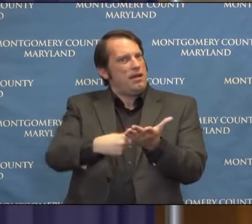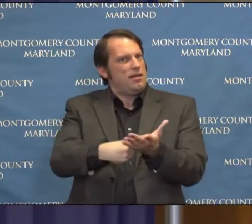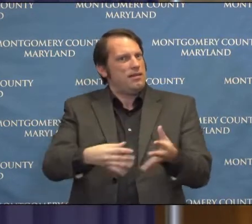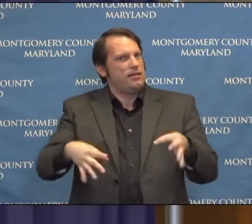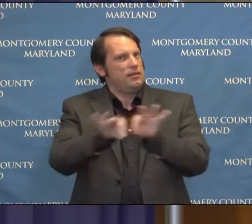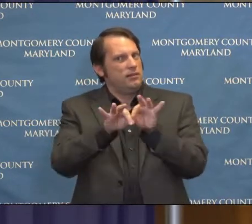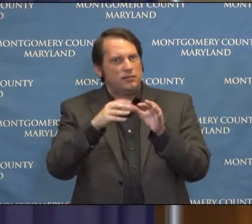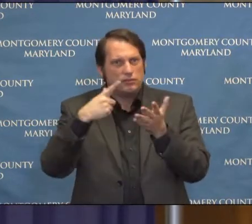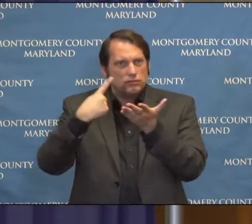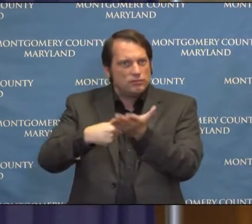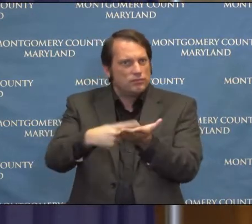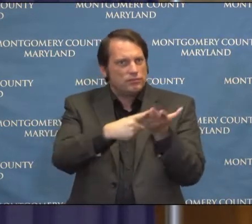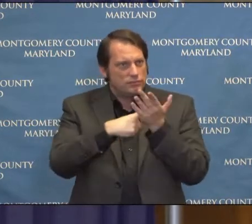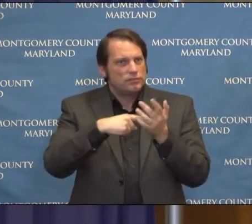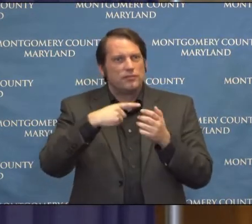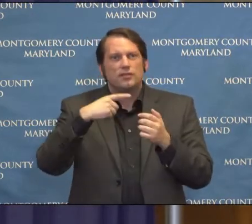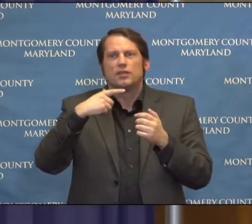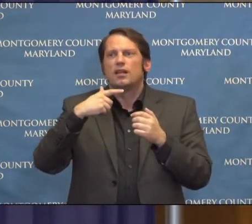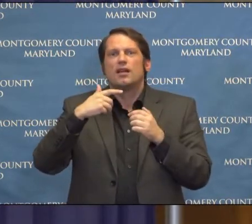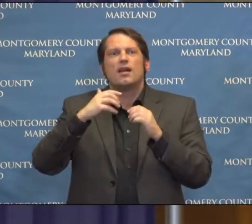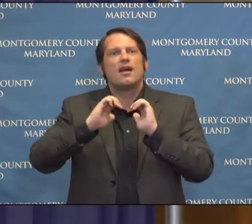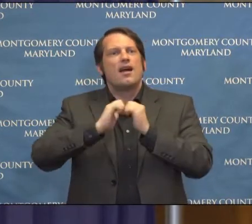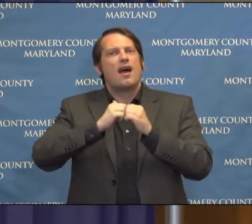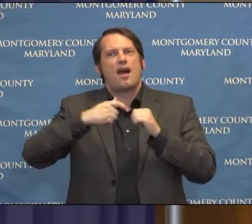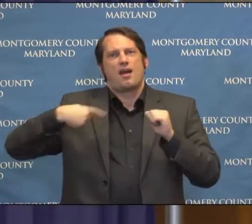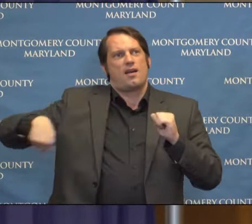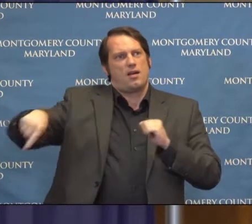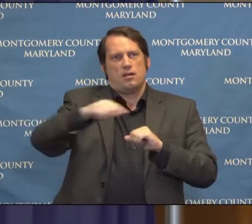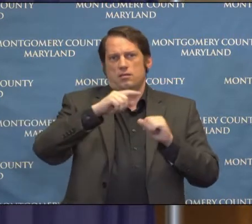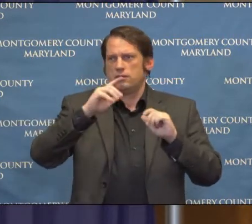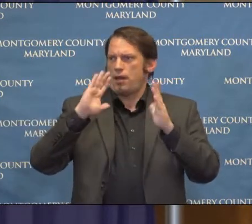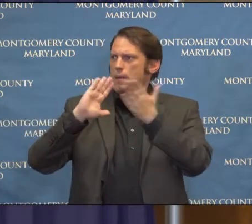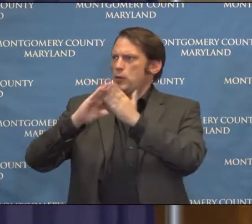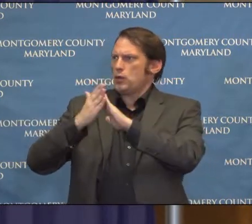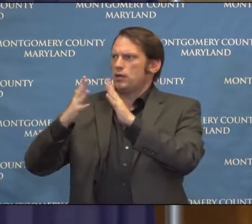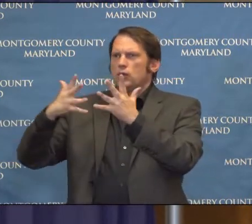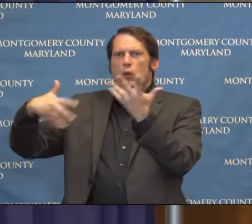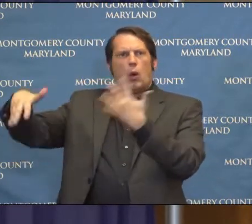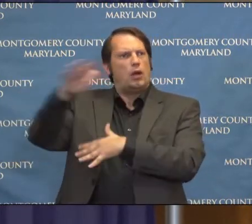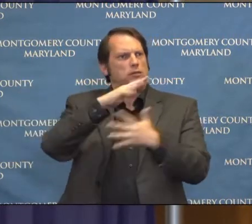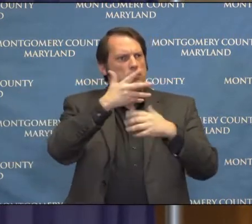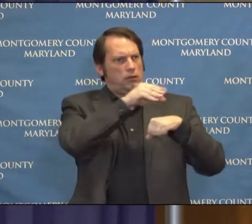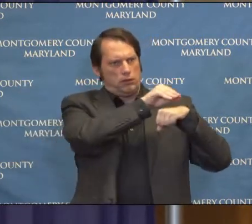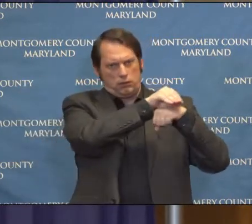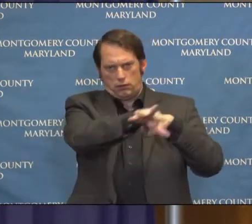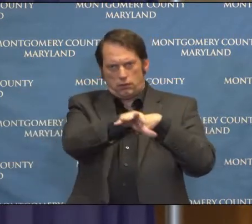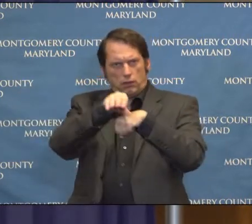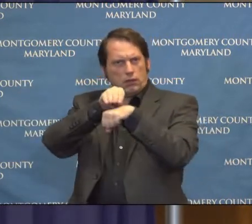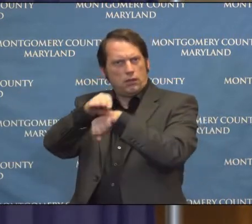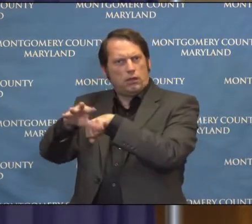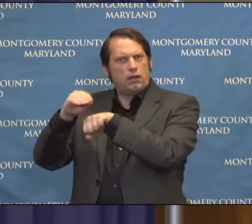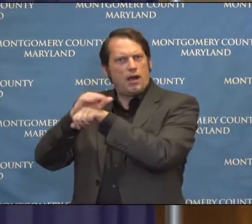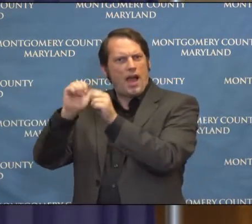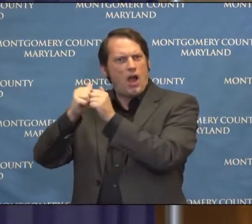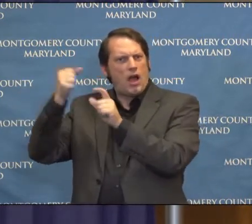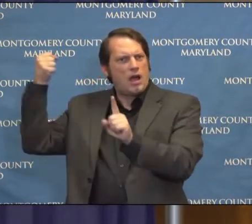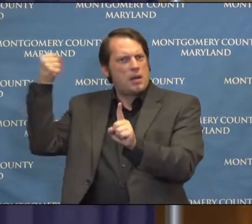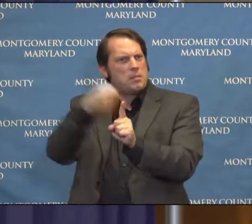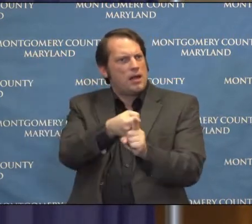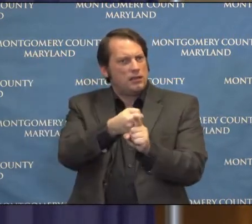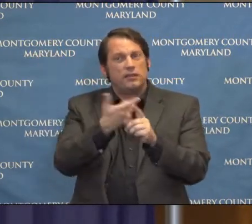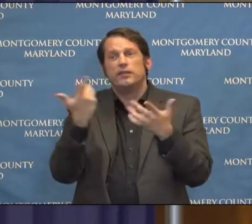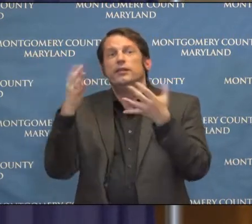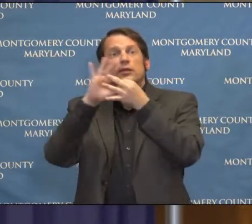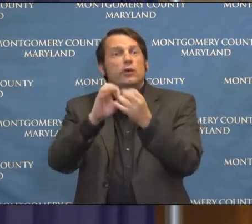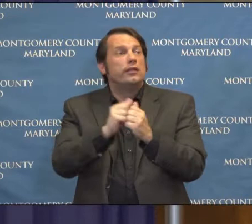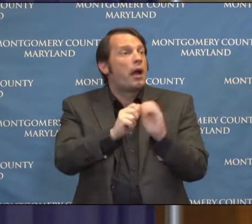drive that. We should be talking about the systemic policies as it relates to housing, food security, transportation, access to